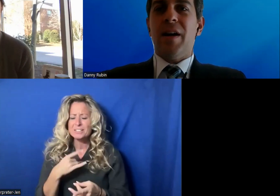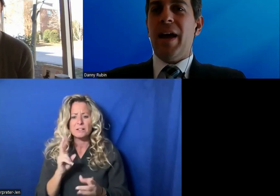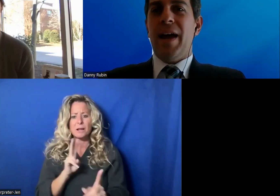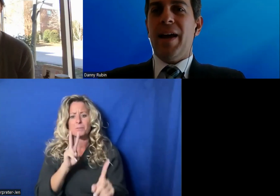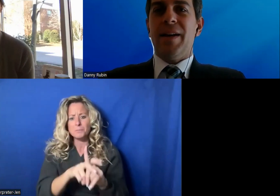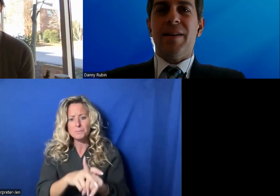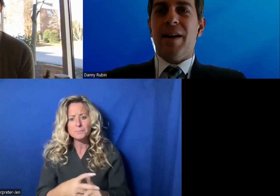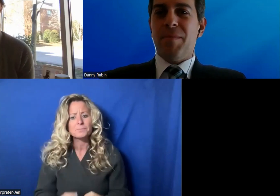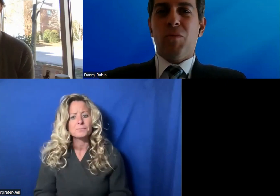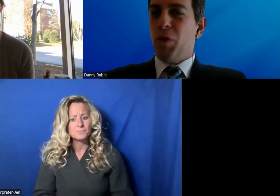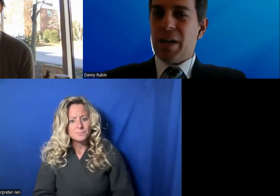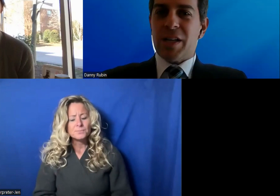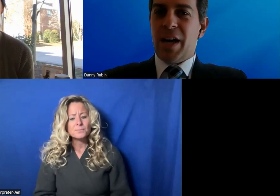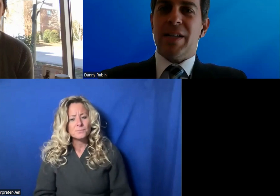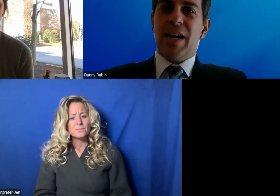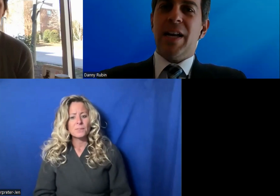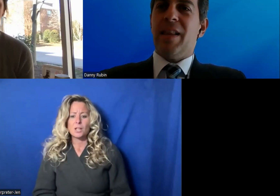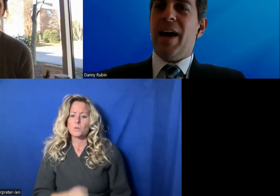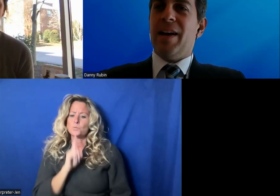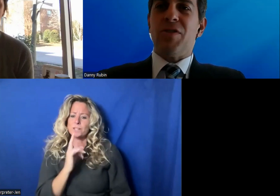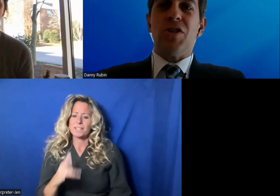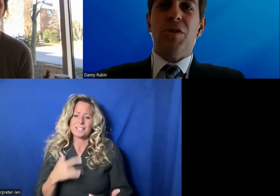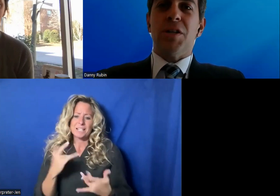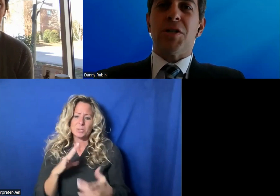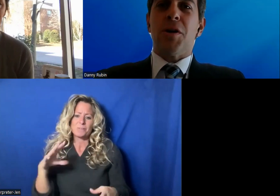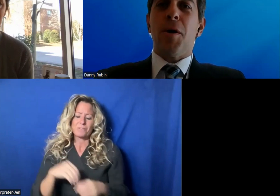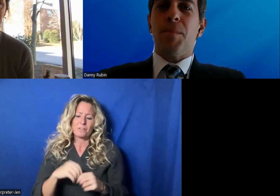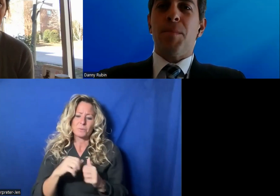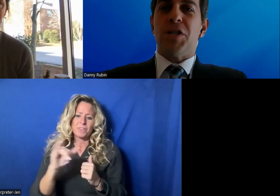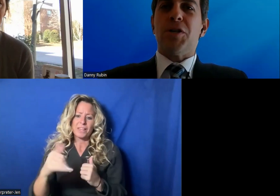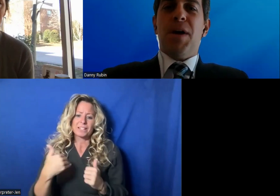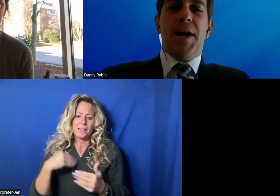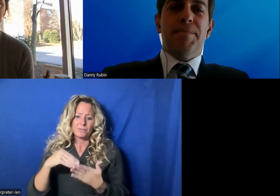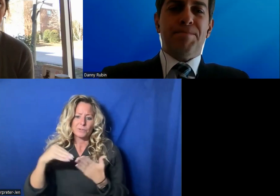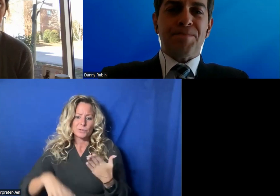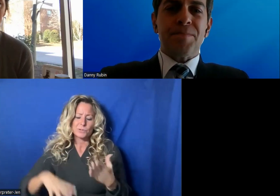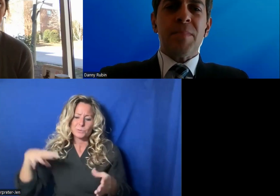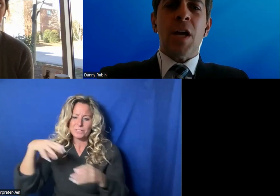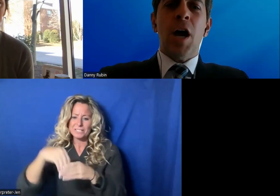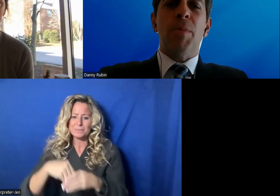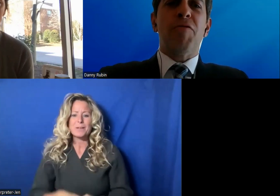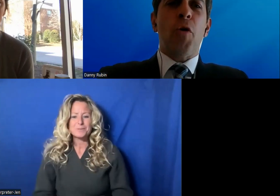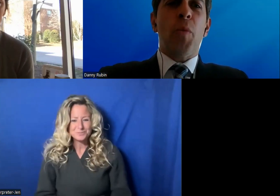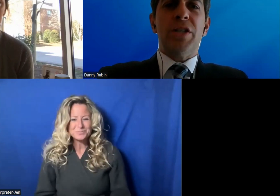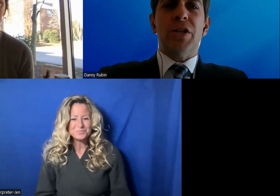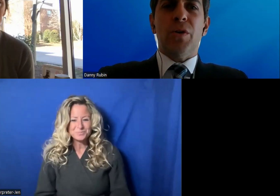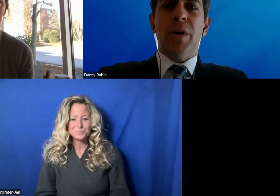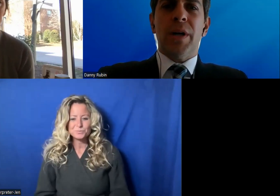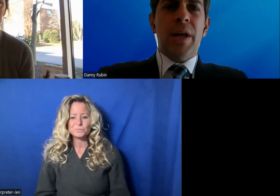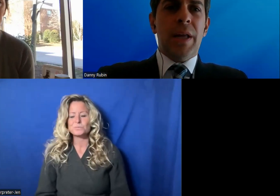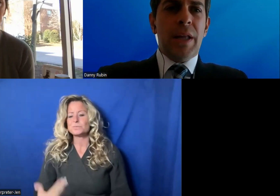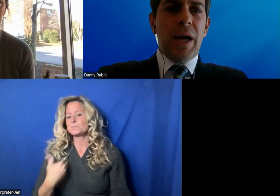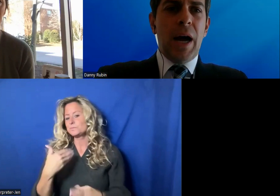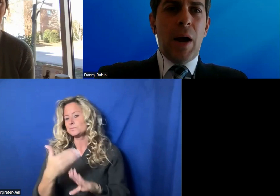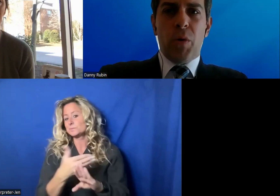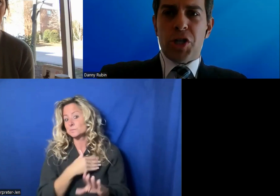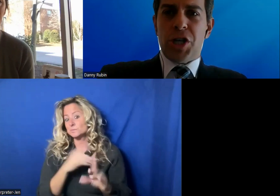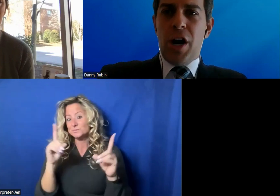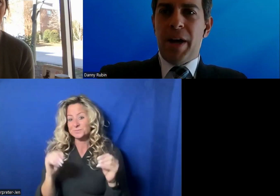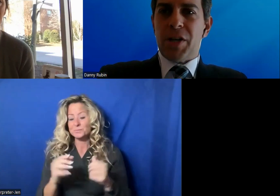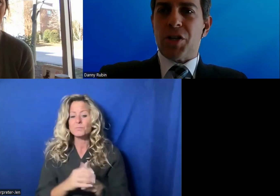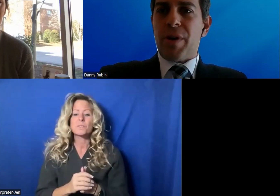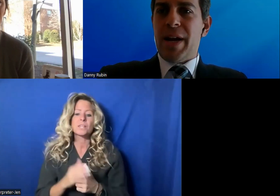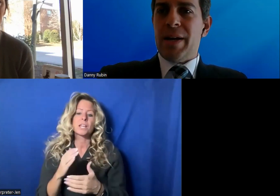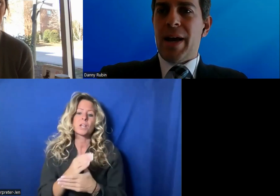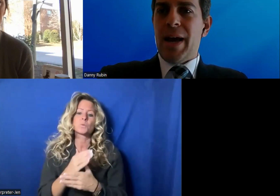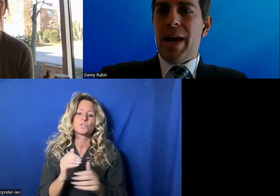relevant, and I'm really excited to get into that and have students participate. Before we do, I will